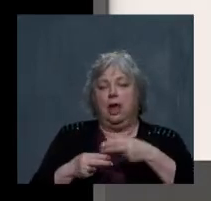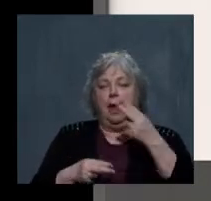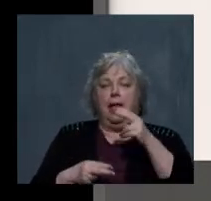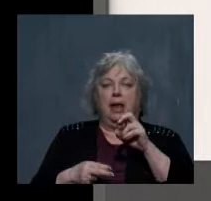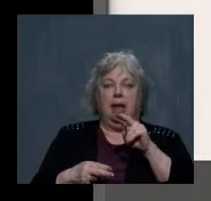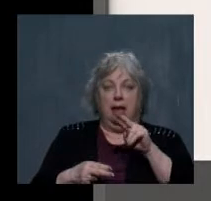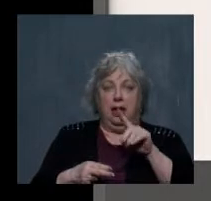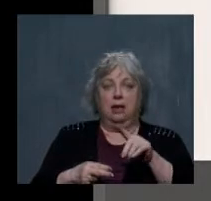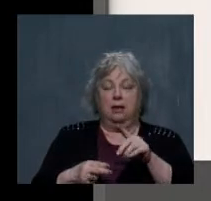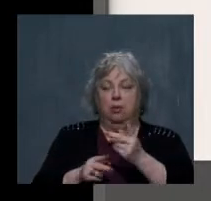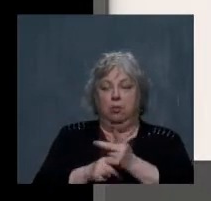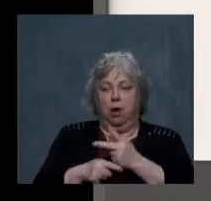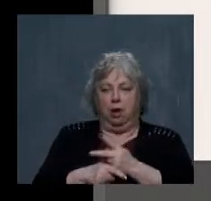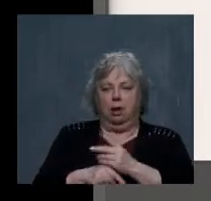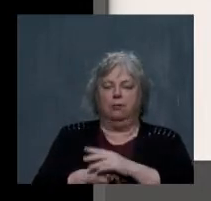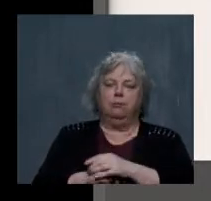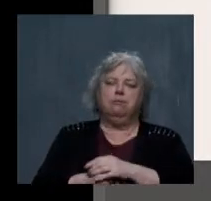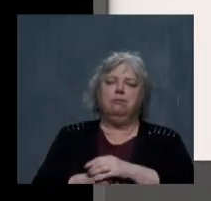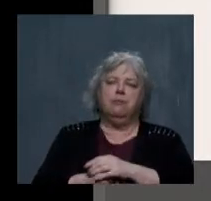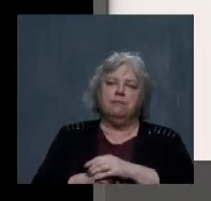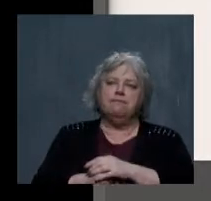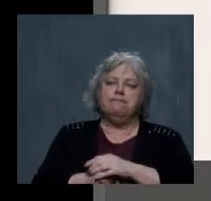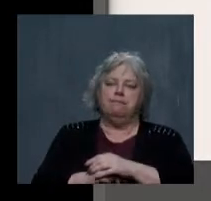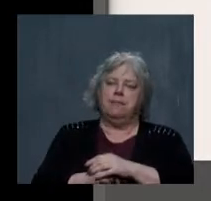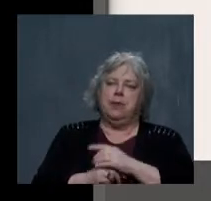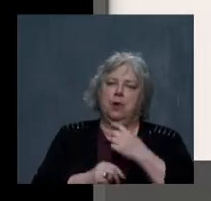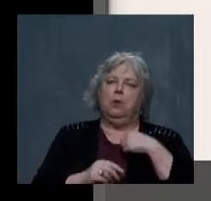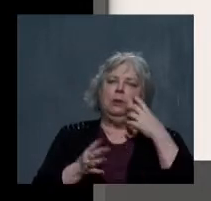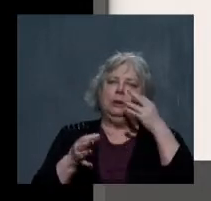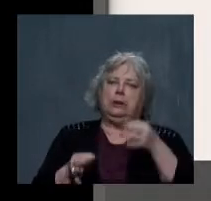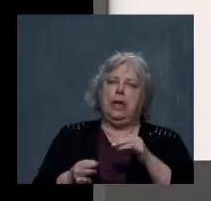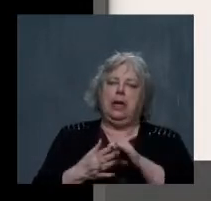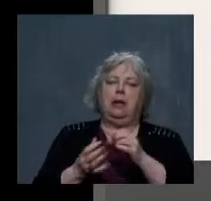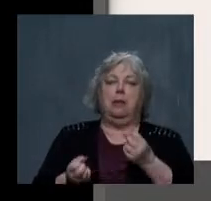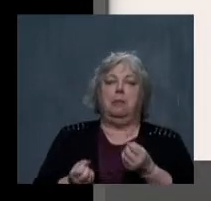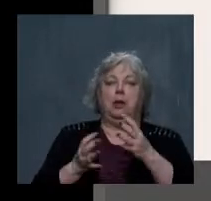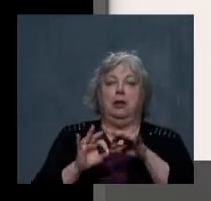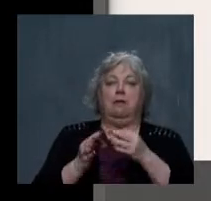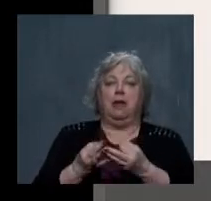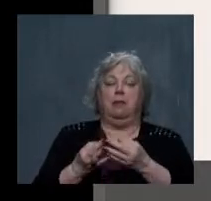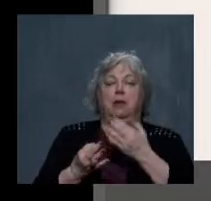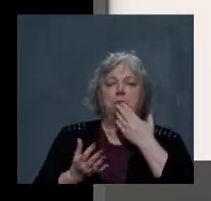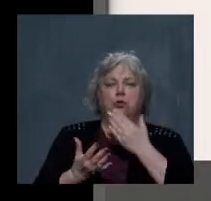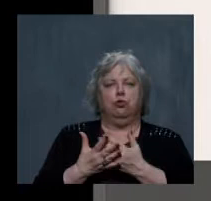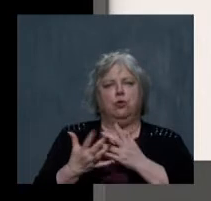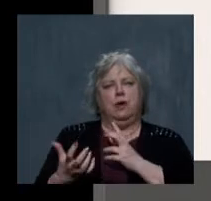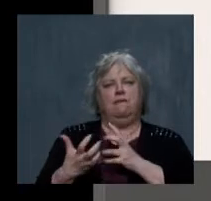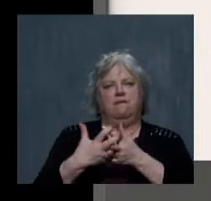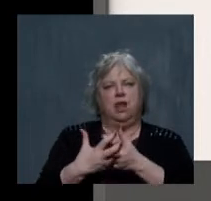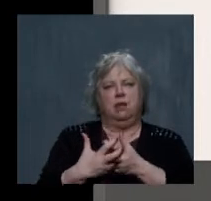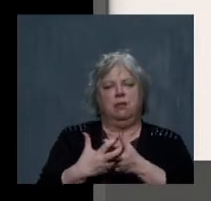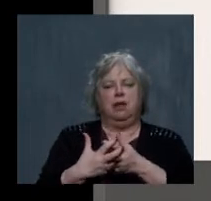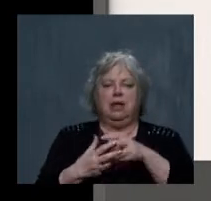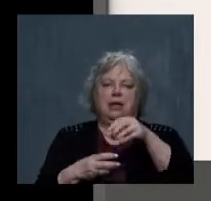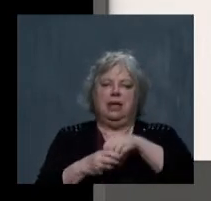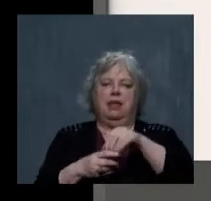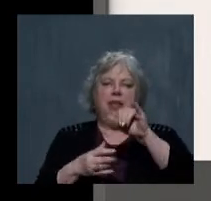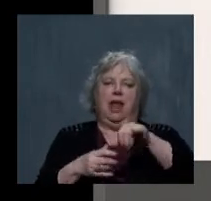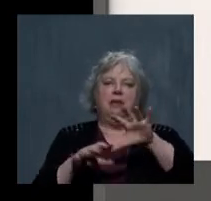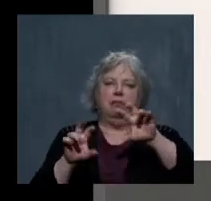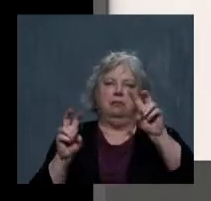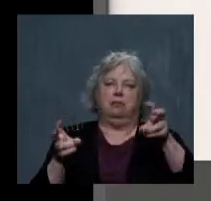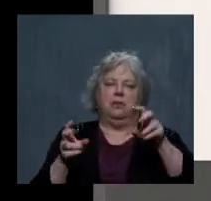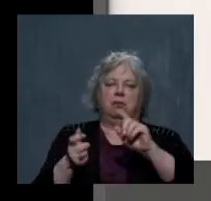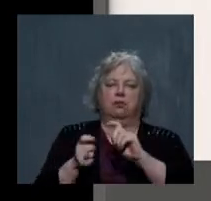it. And we came to the conclusion that multifamily is a very good fit. It fits into that transition